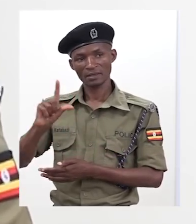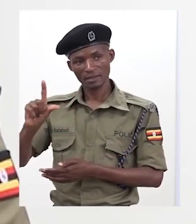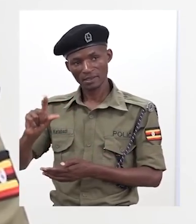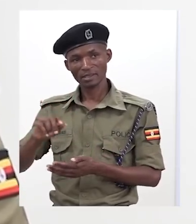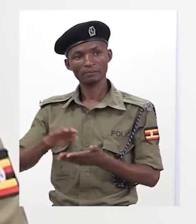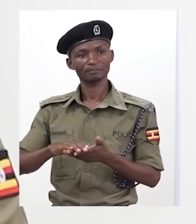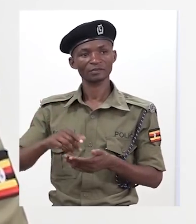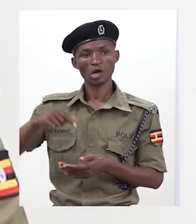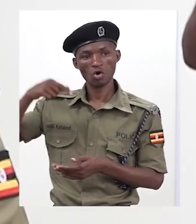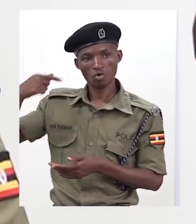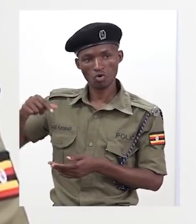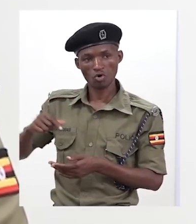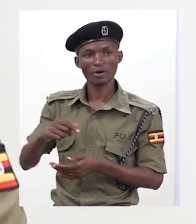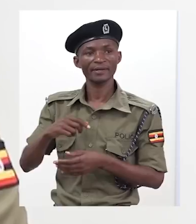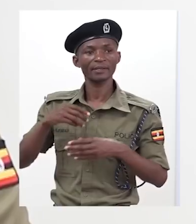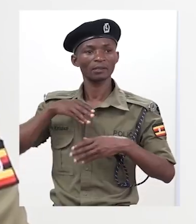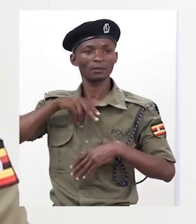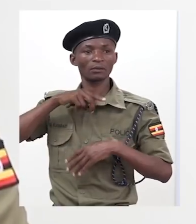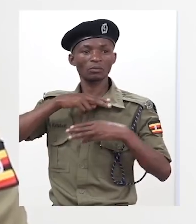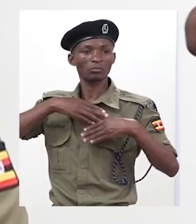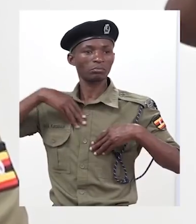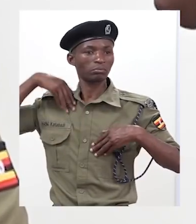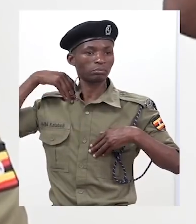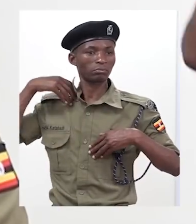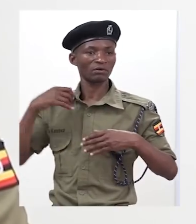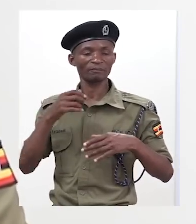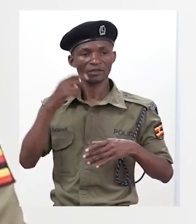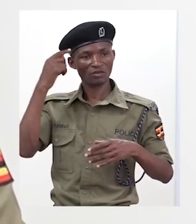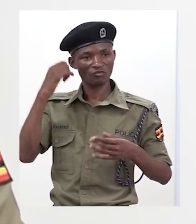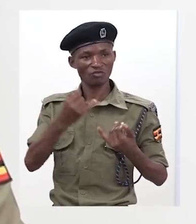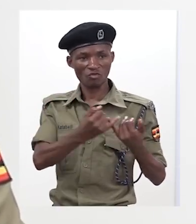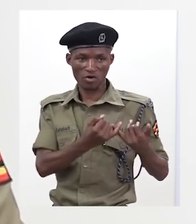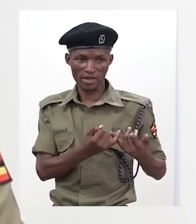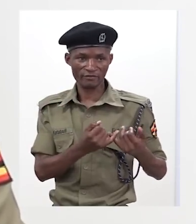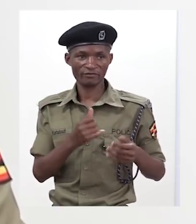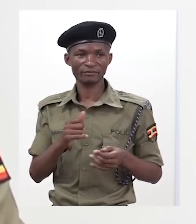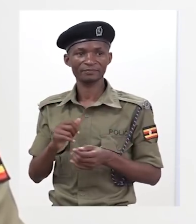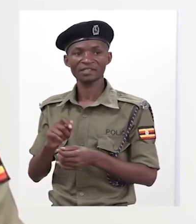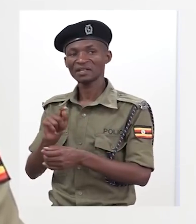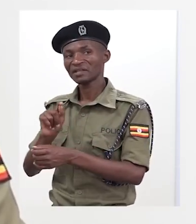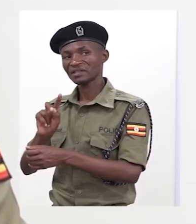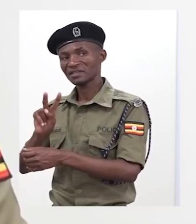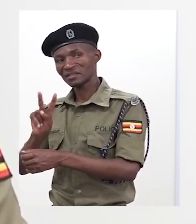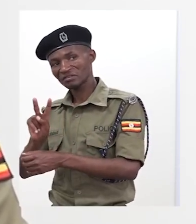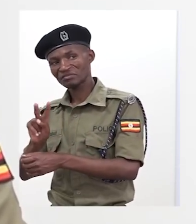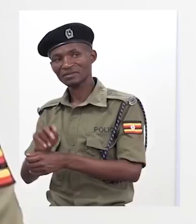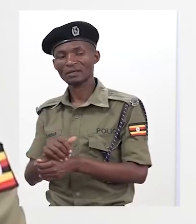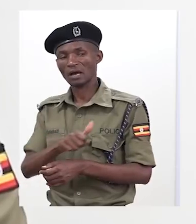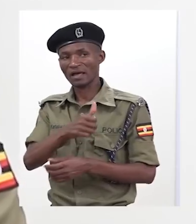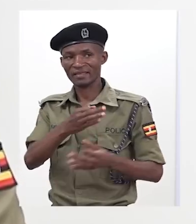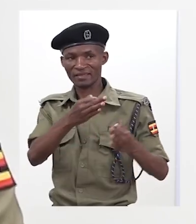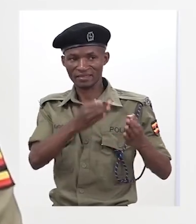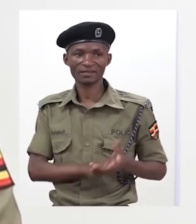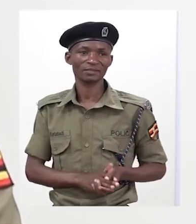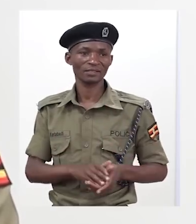jewelry for the wife, a 65-inch Samsung TV, among others. Now, during